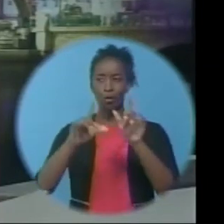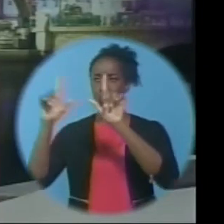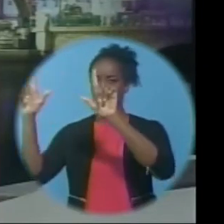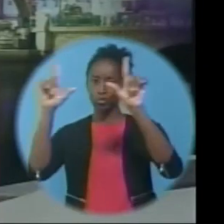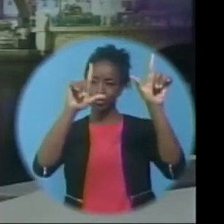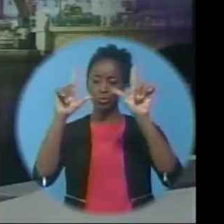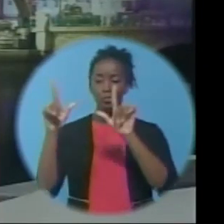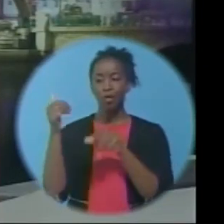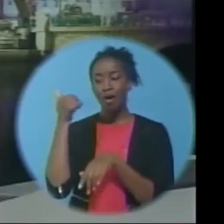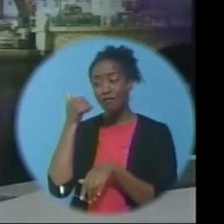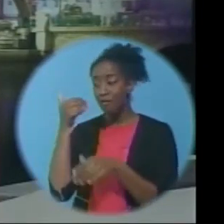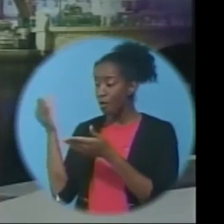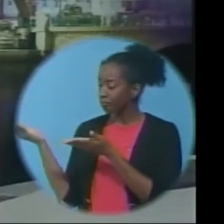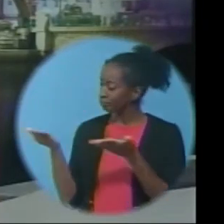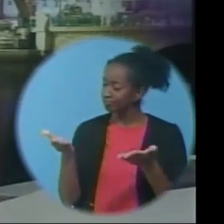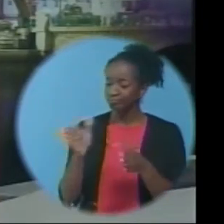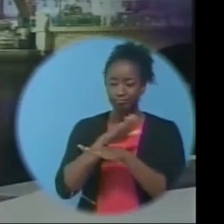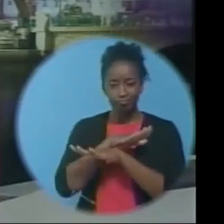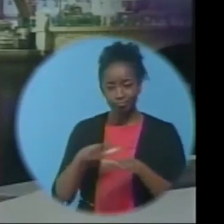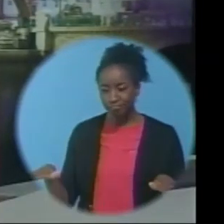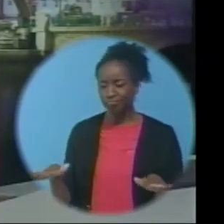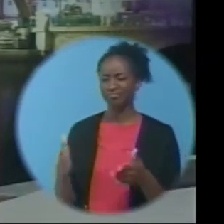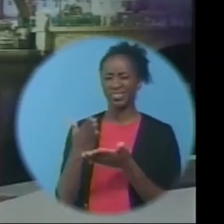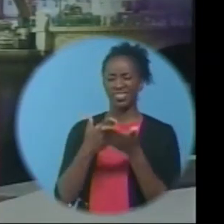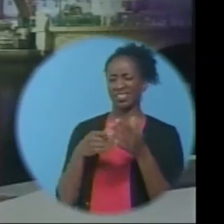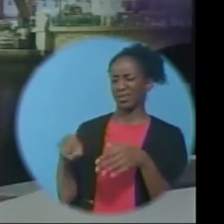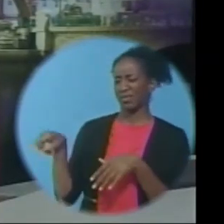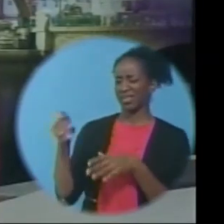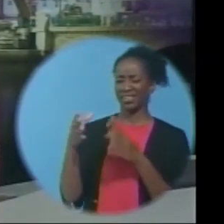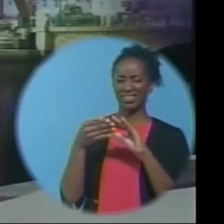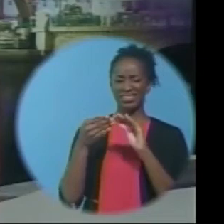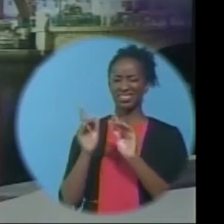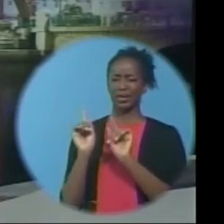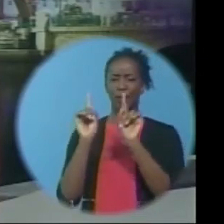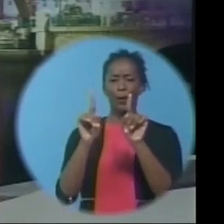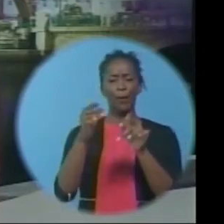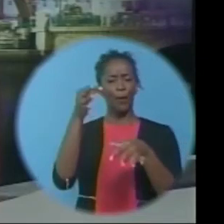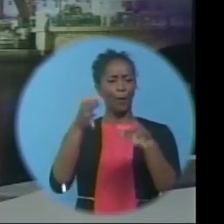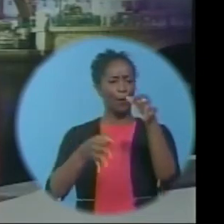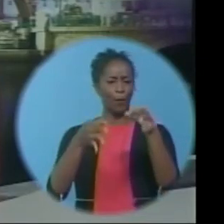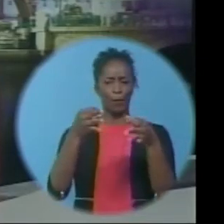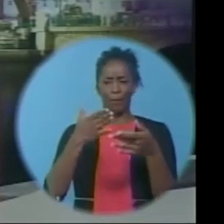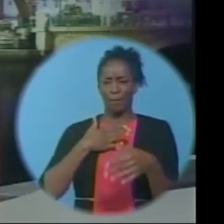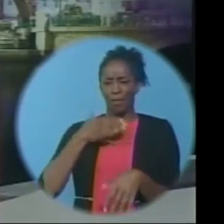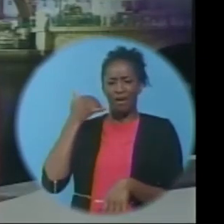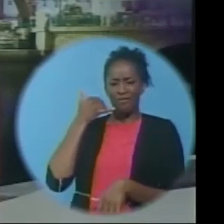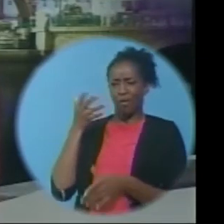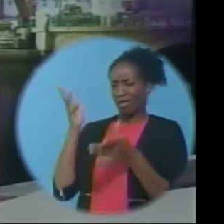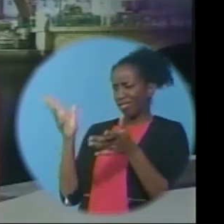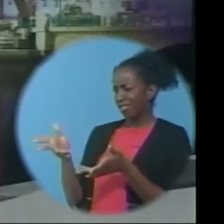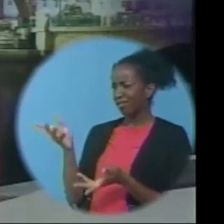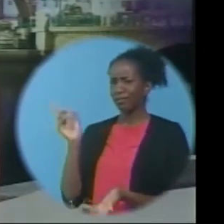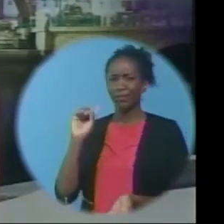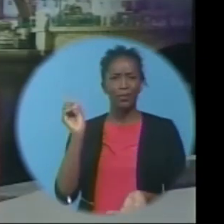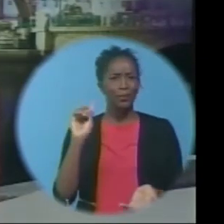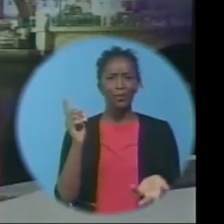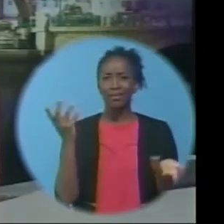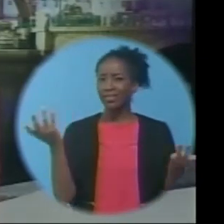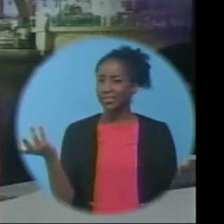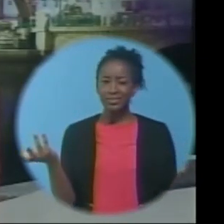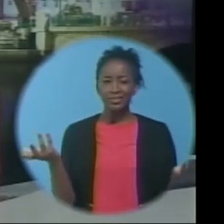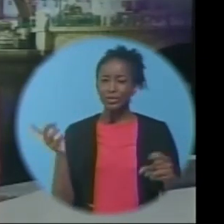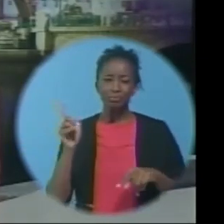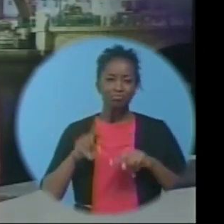the entrance to some buildings. But some persons have raised concern that they have nowhere to leave their phones when they travel from